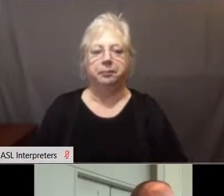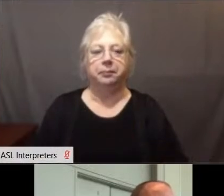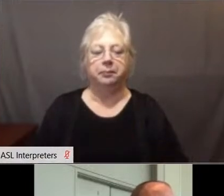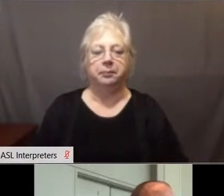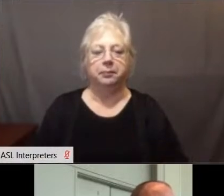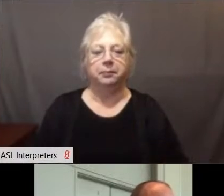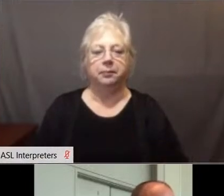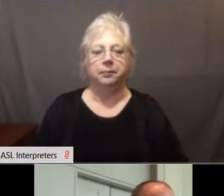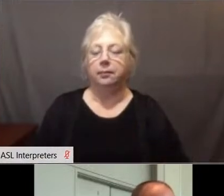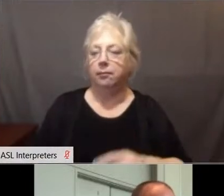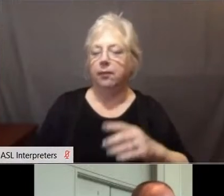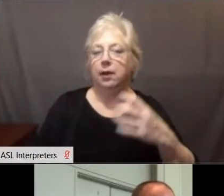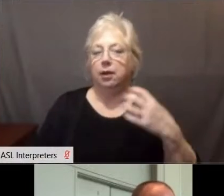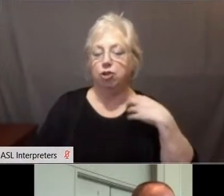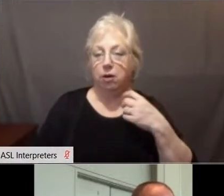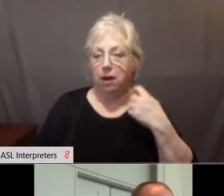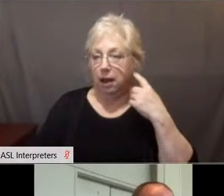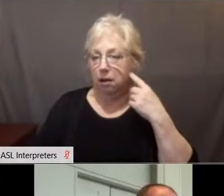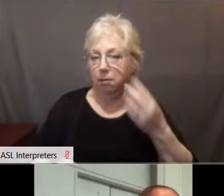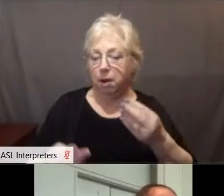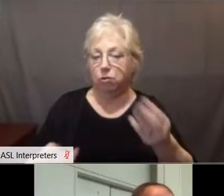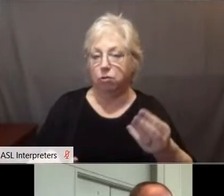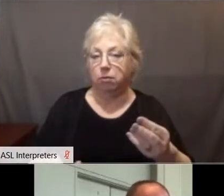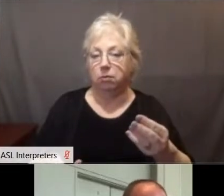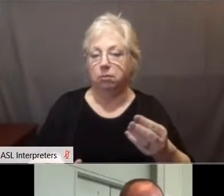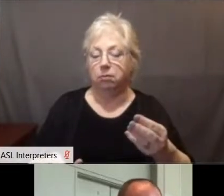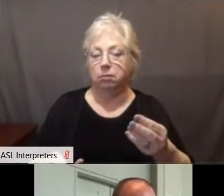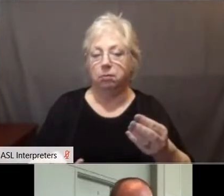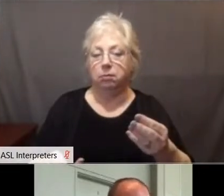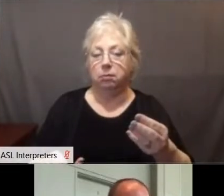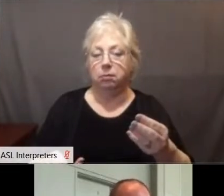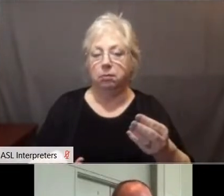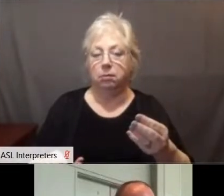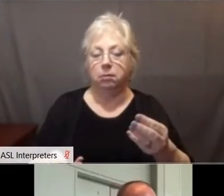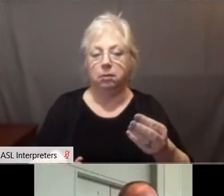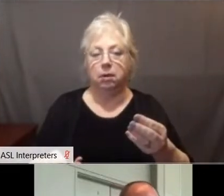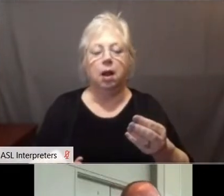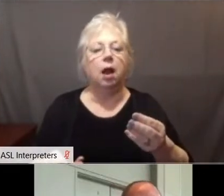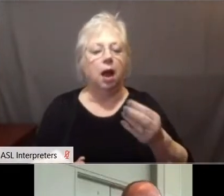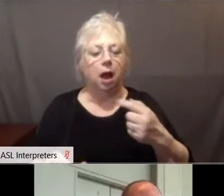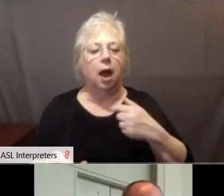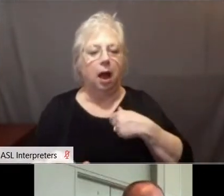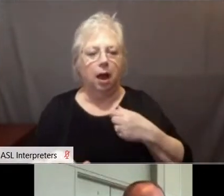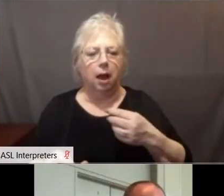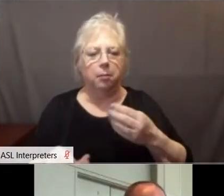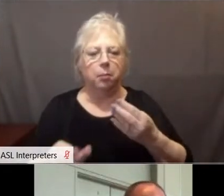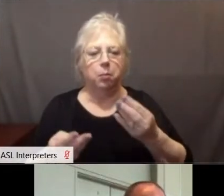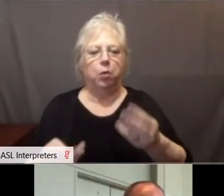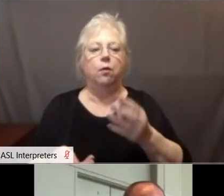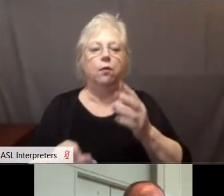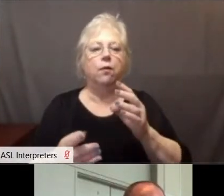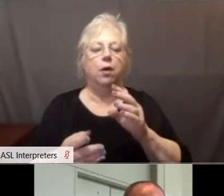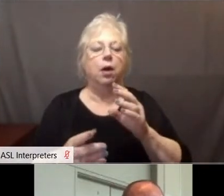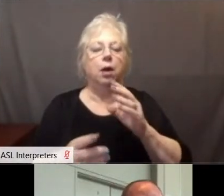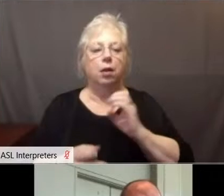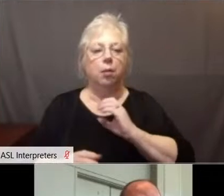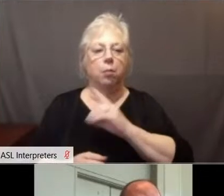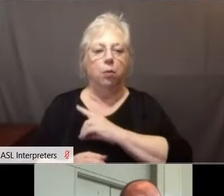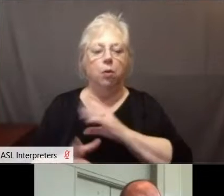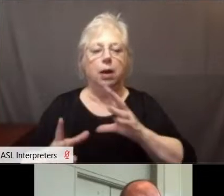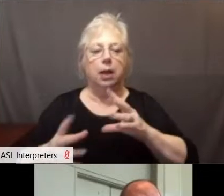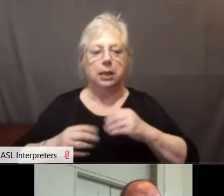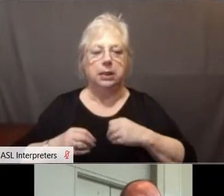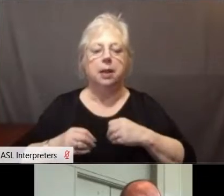Do I hear a motion? I move the board accept the consent agenda with all staff